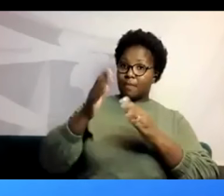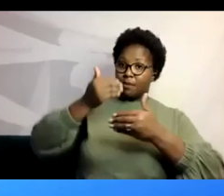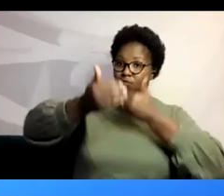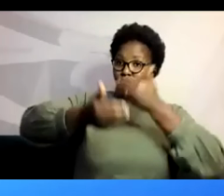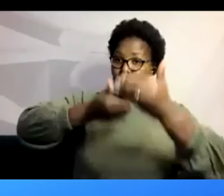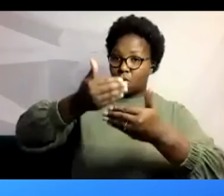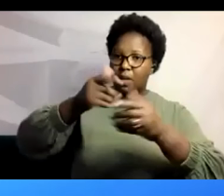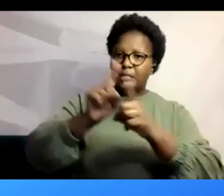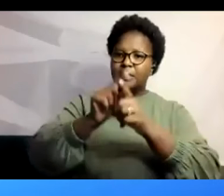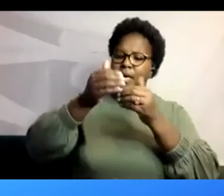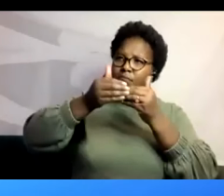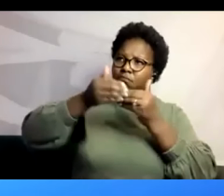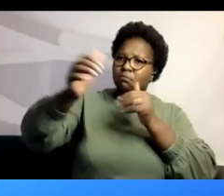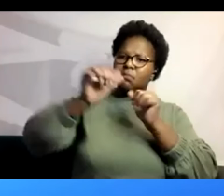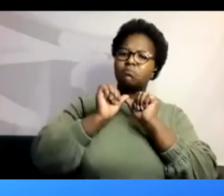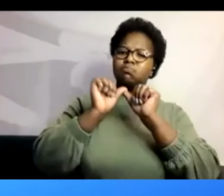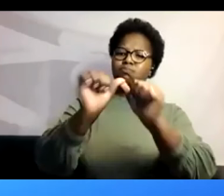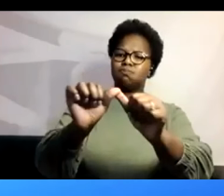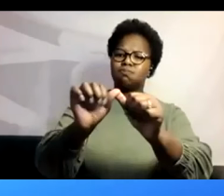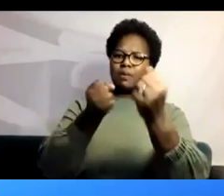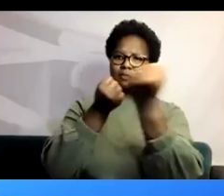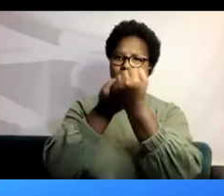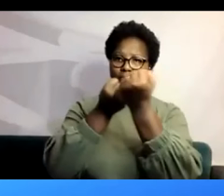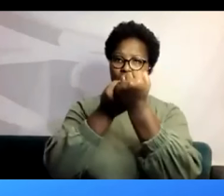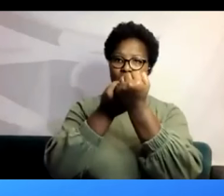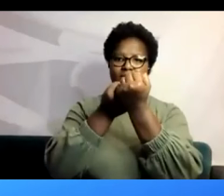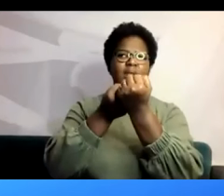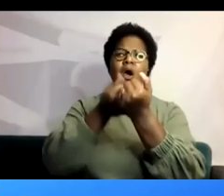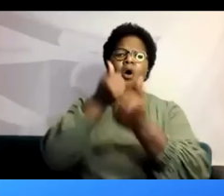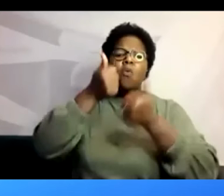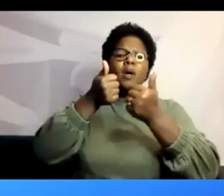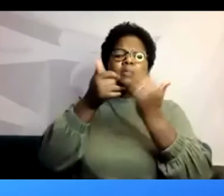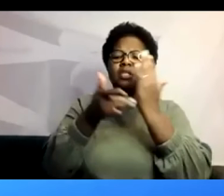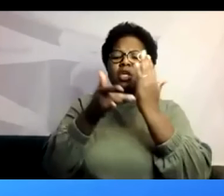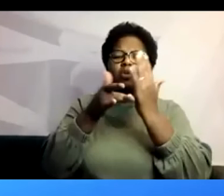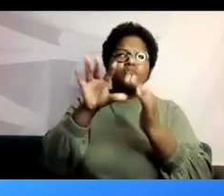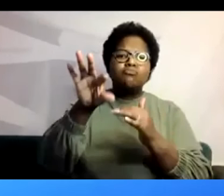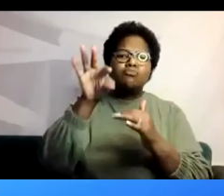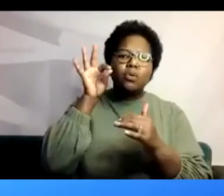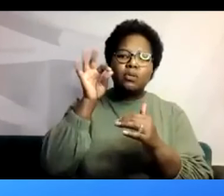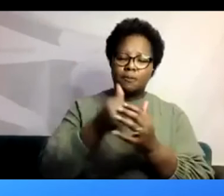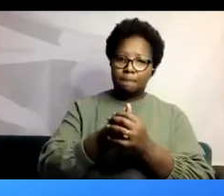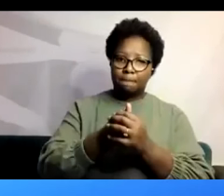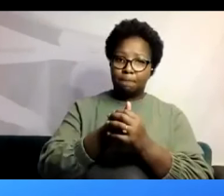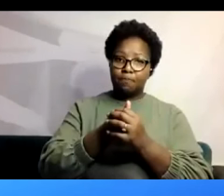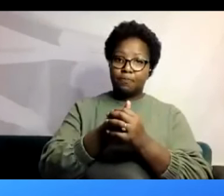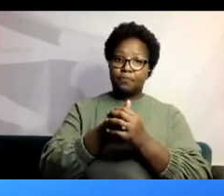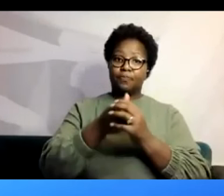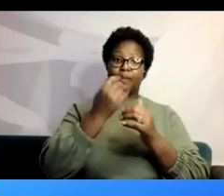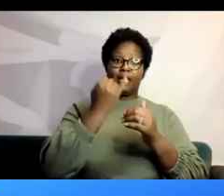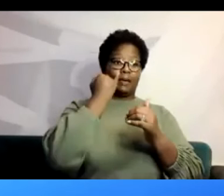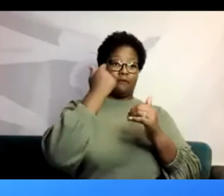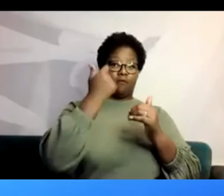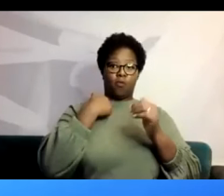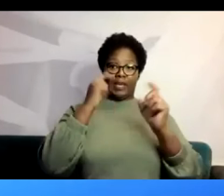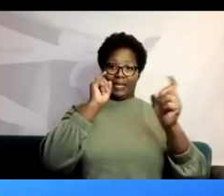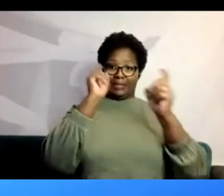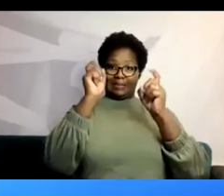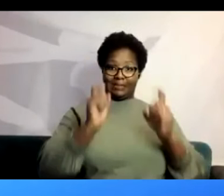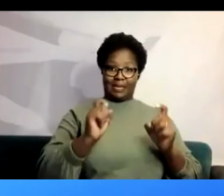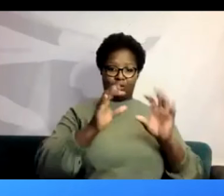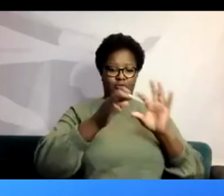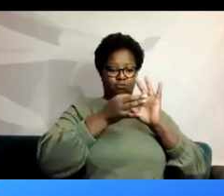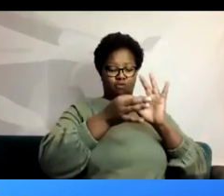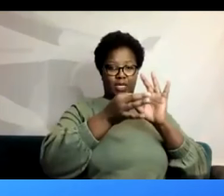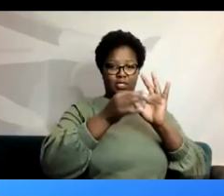the technology that's to be chosen. A modified relationship map can let us know who to contact for technology